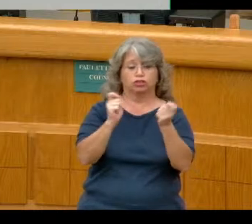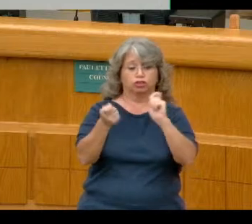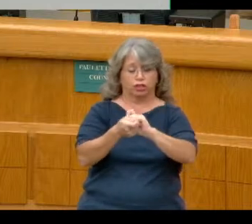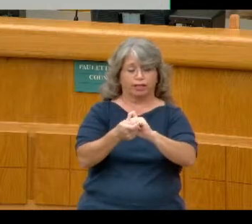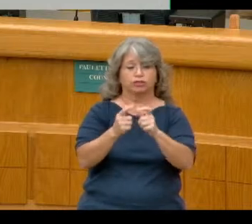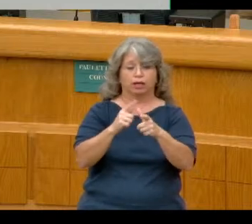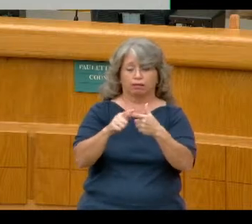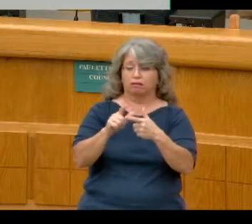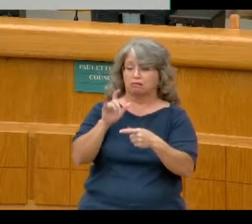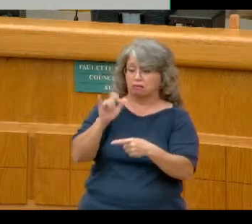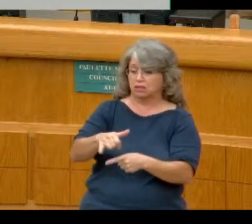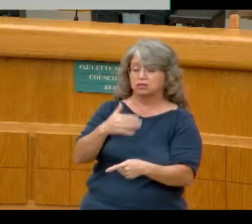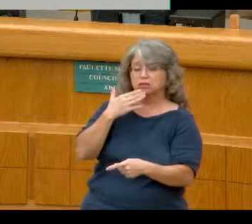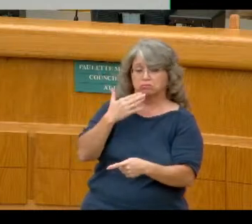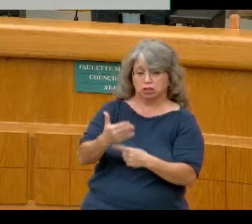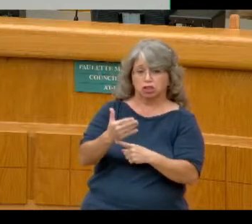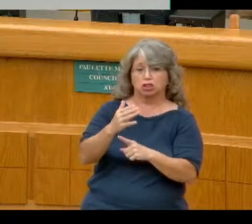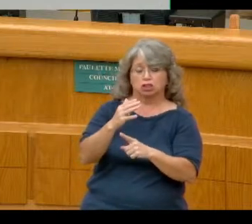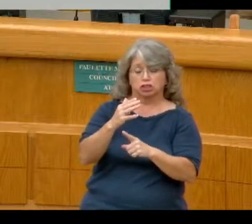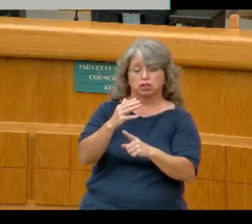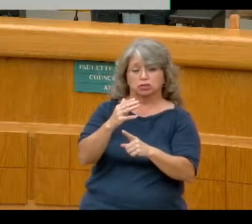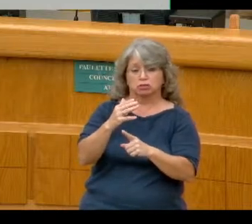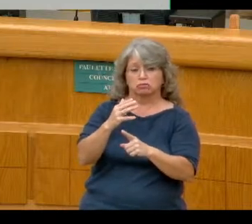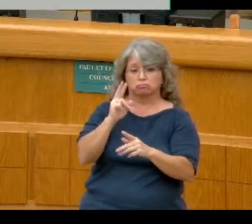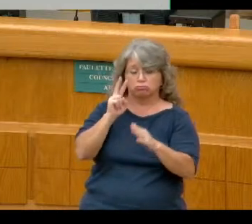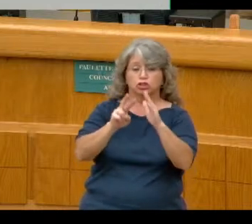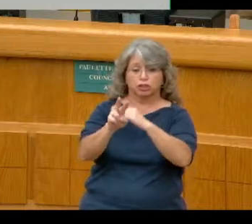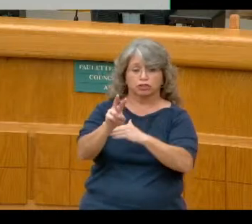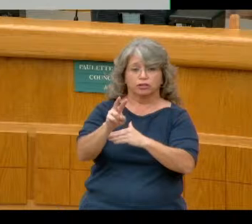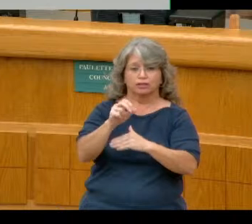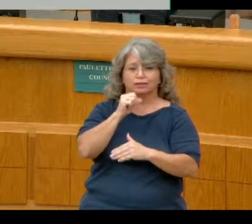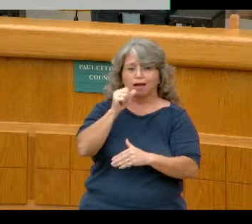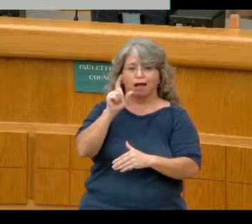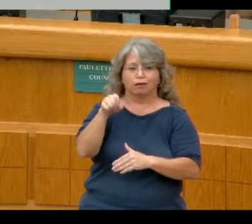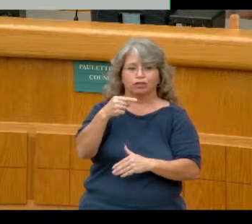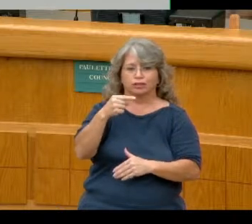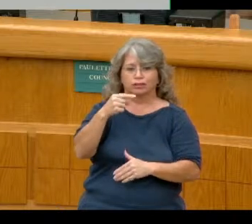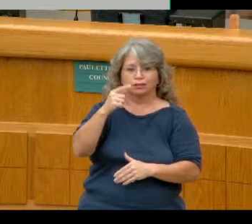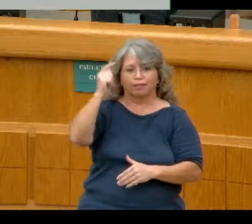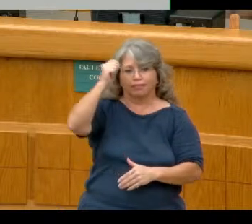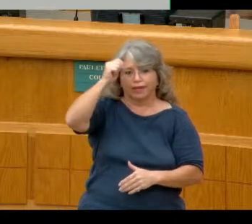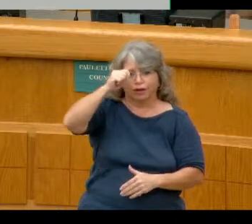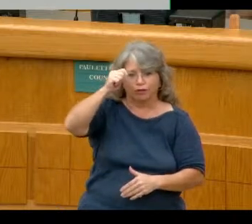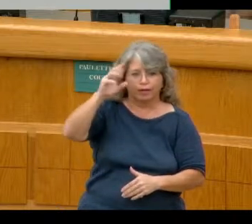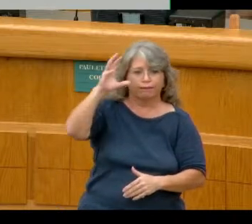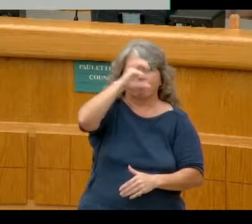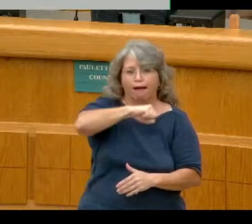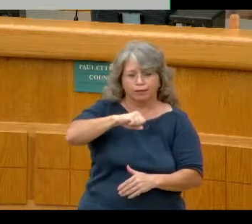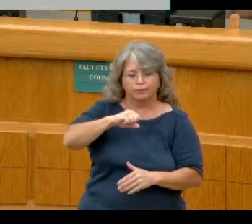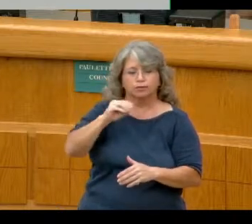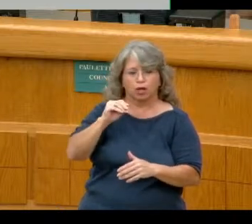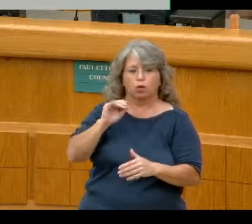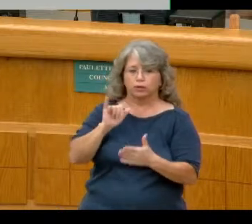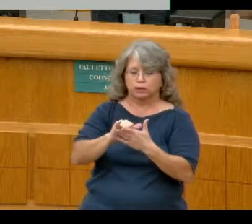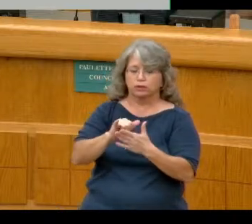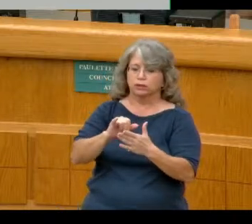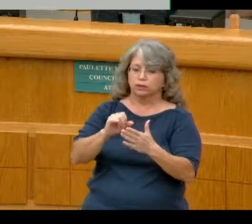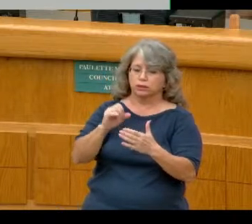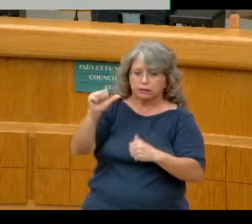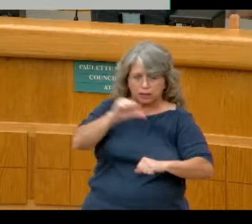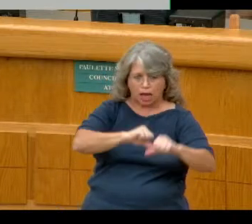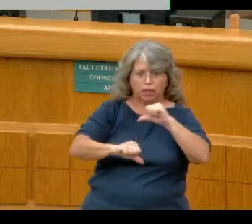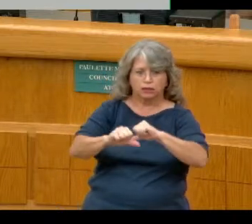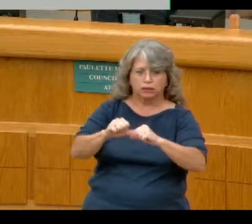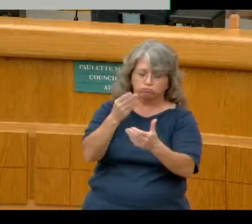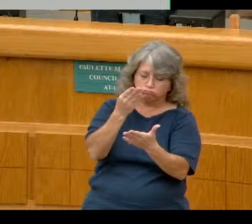realistic scenario. And it's not hypothetical. This is our prediction right now. So with